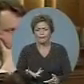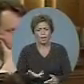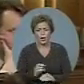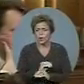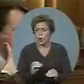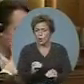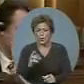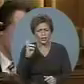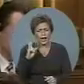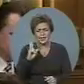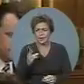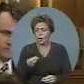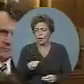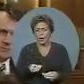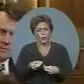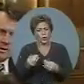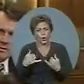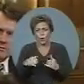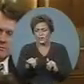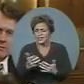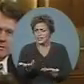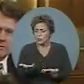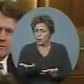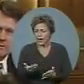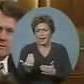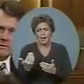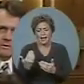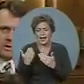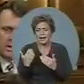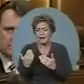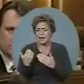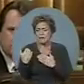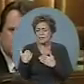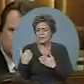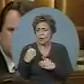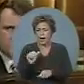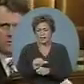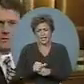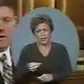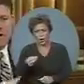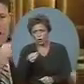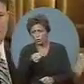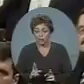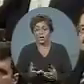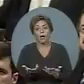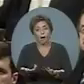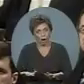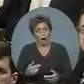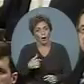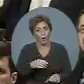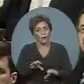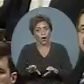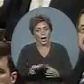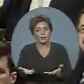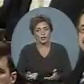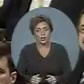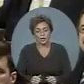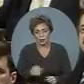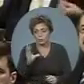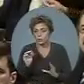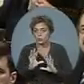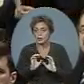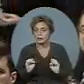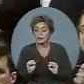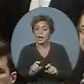Mr. Speaker, will the Prime Minister stop this sickening charade and fire that Minister of Defence? I think what's disgraceful, Mr. Speaker,